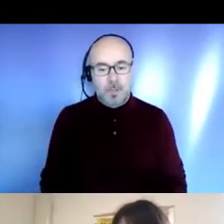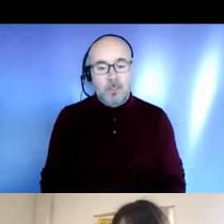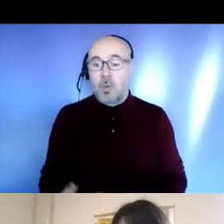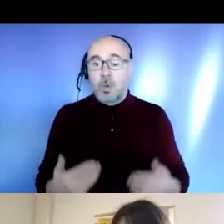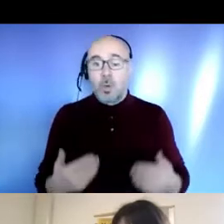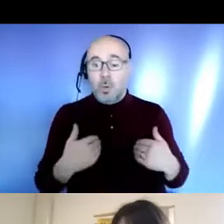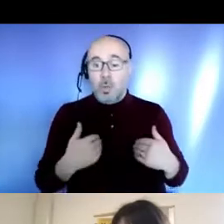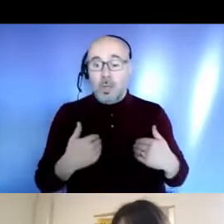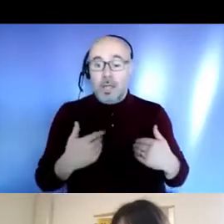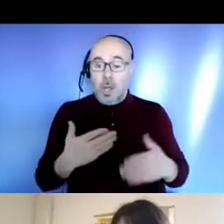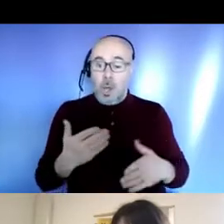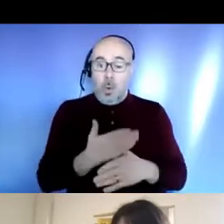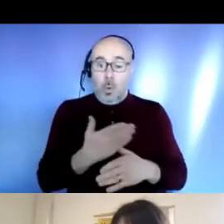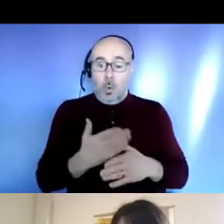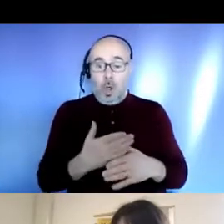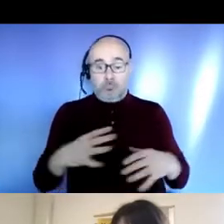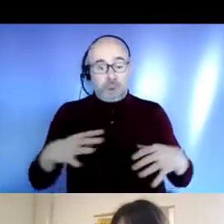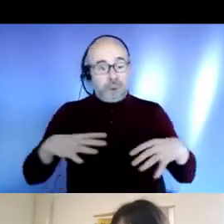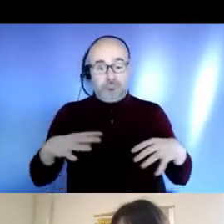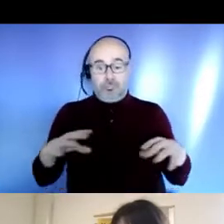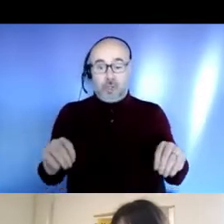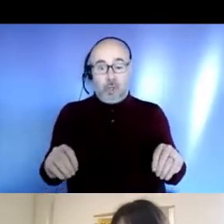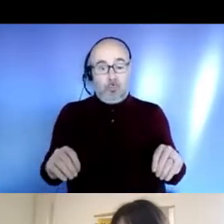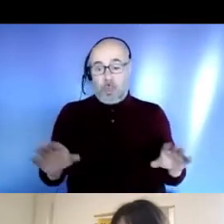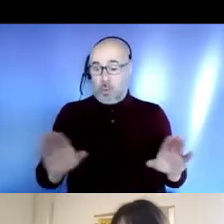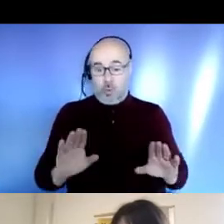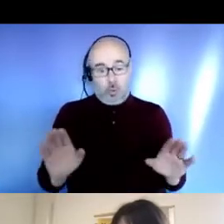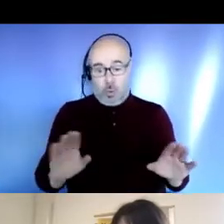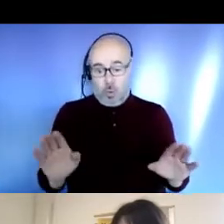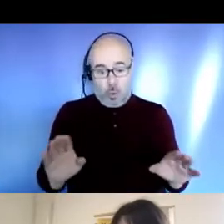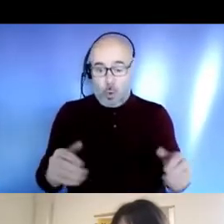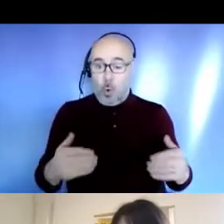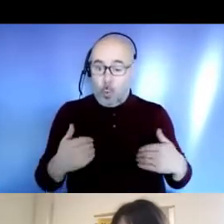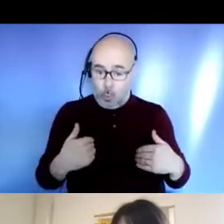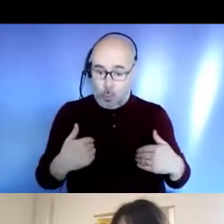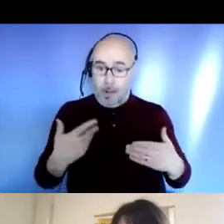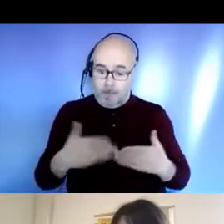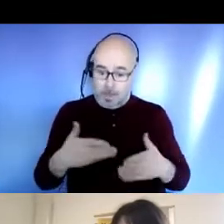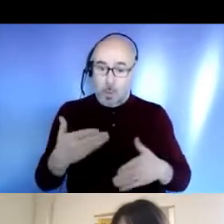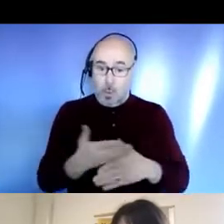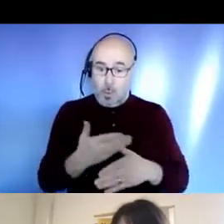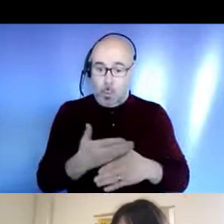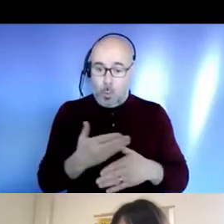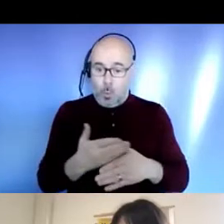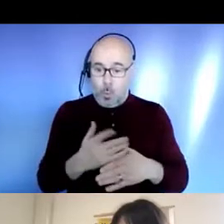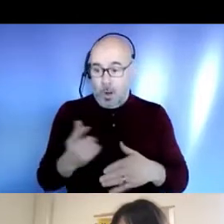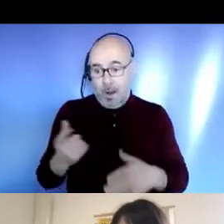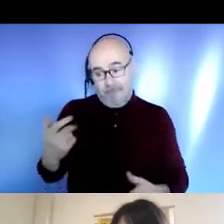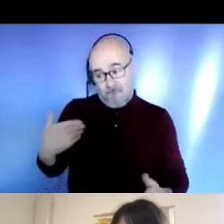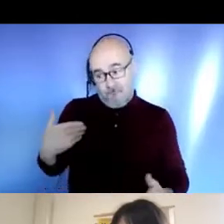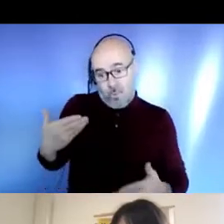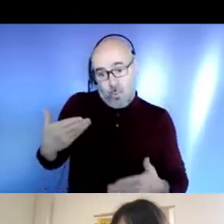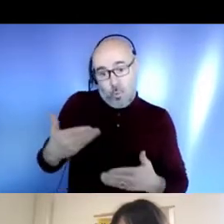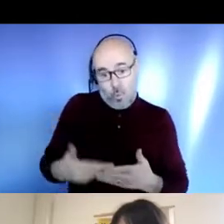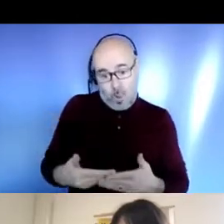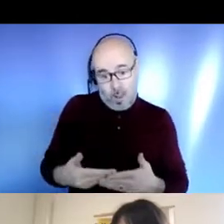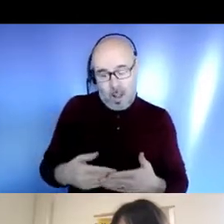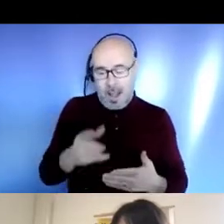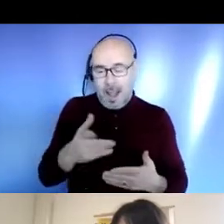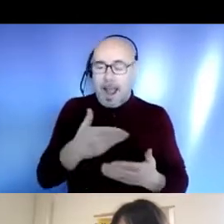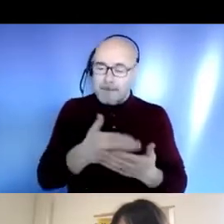stop working. One of the things that we have been working on for a while and is a key part of the accessible travel framework